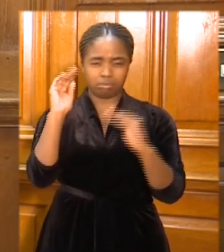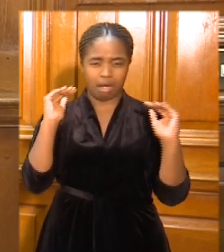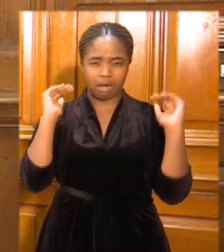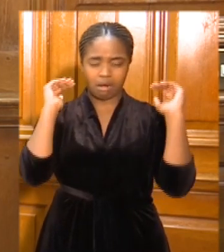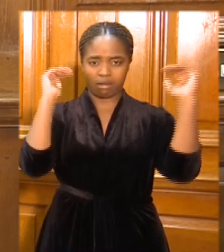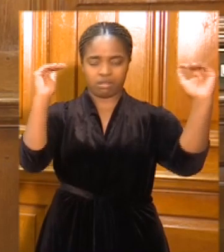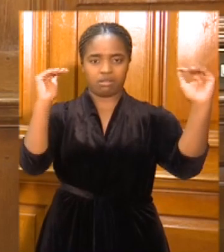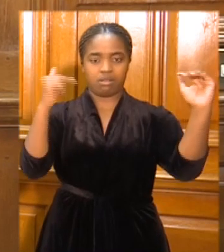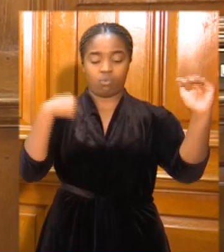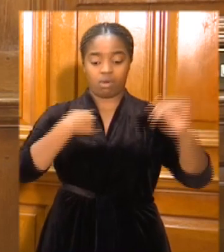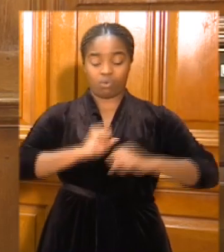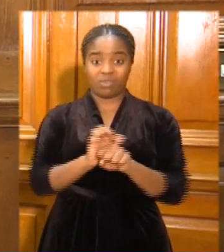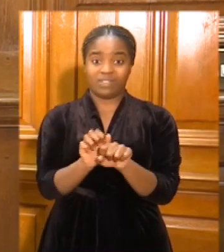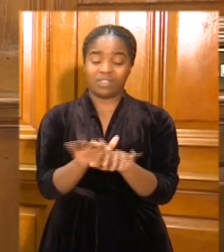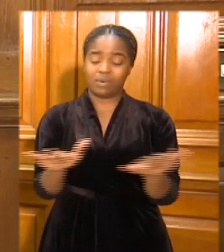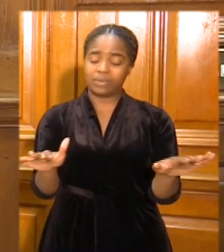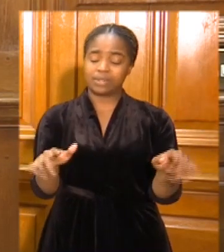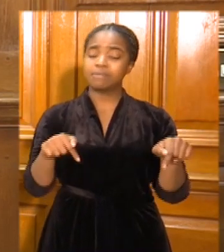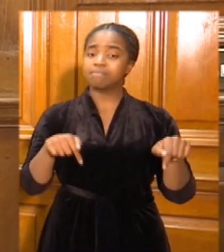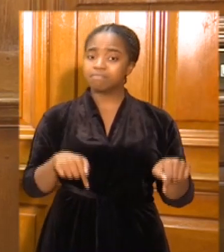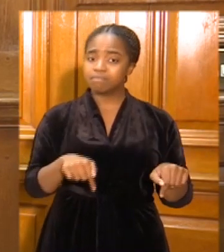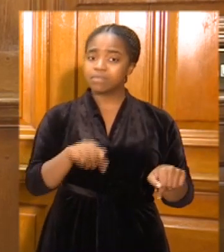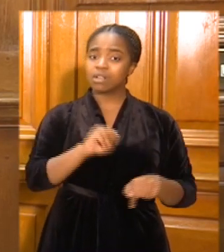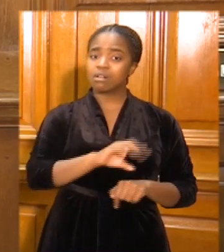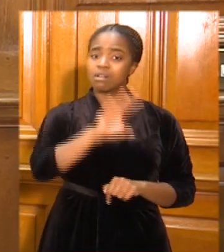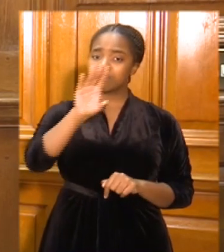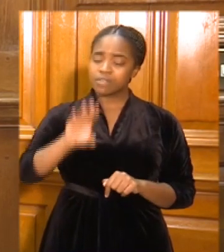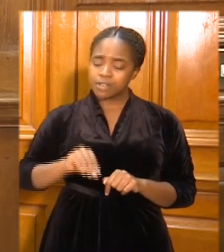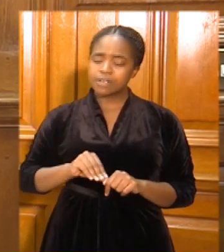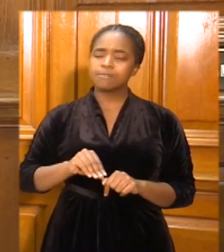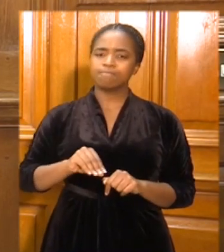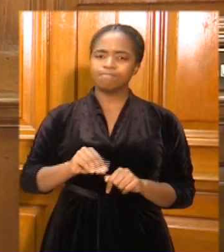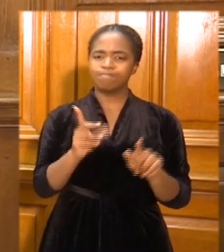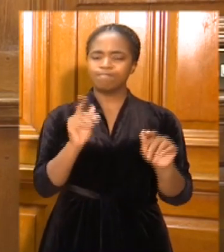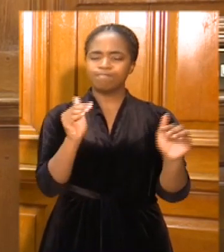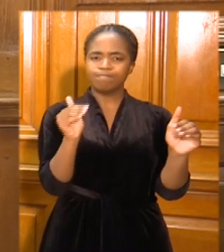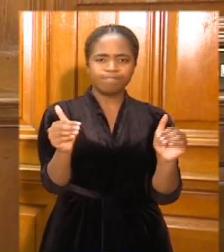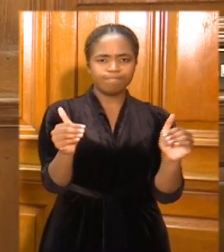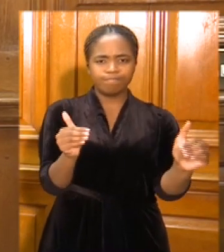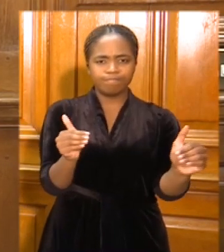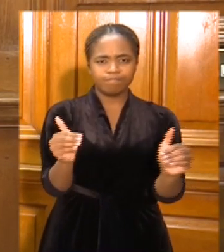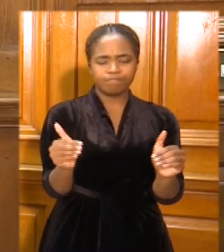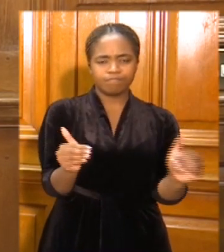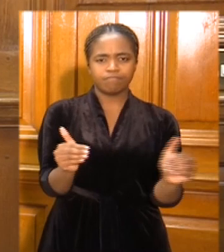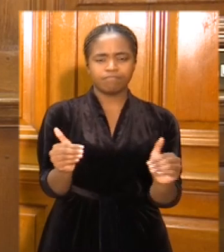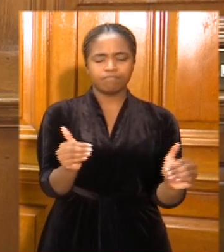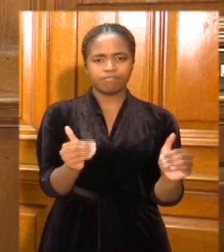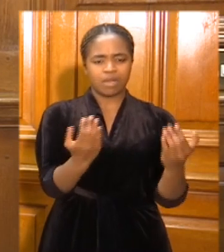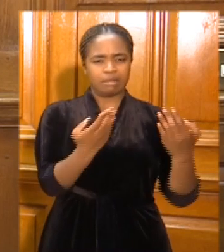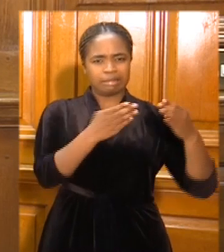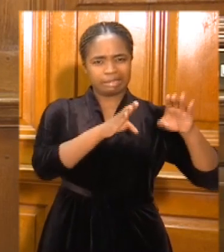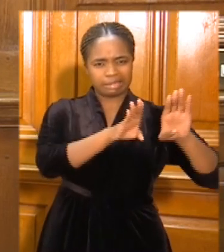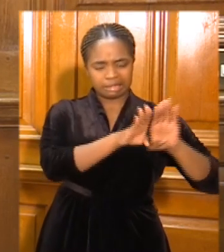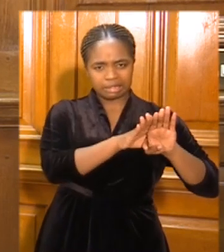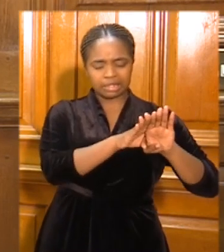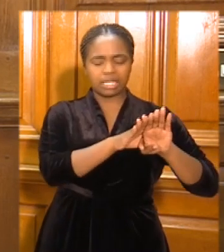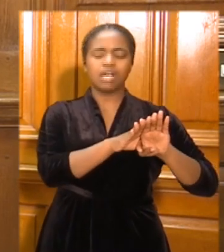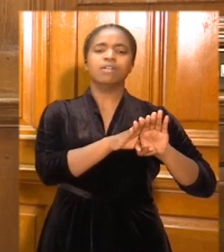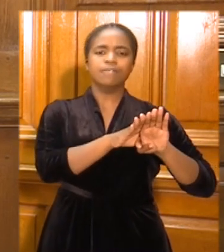disease. As a result of the drastic containment measures we have taken, we've been able